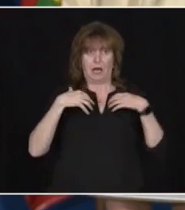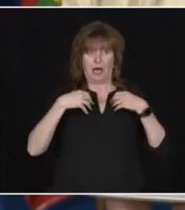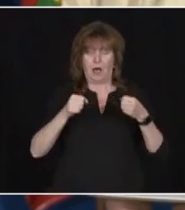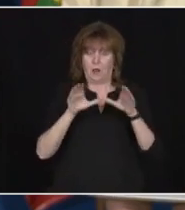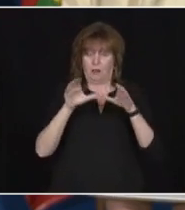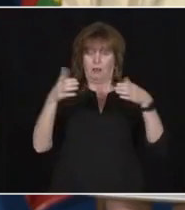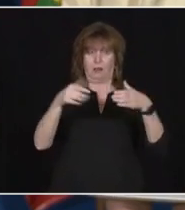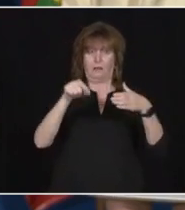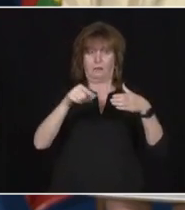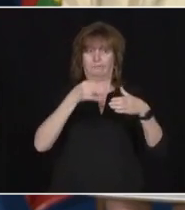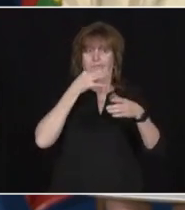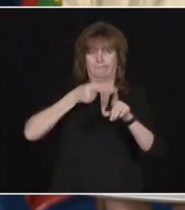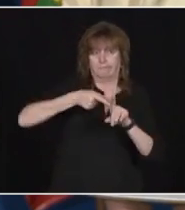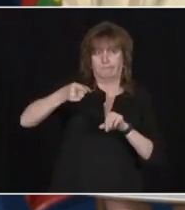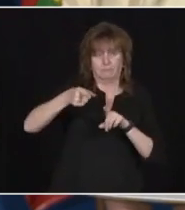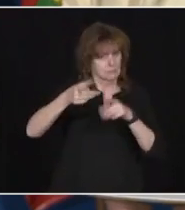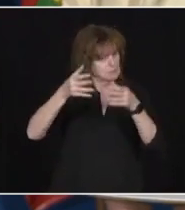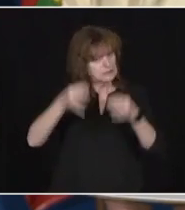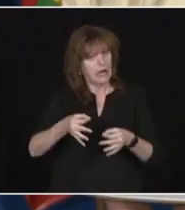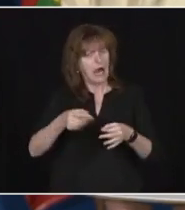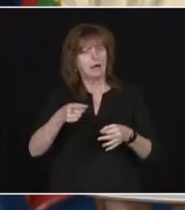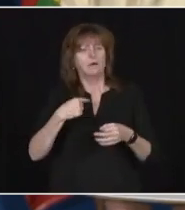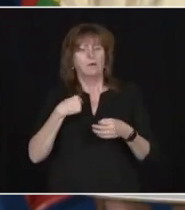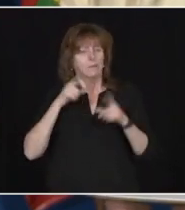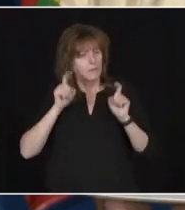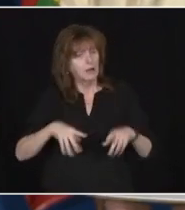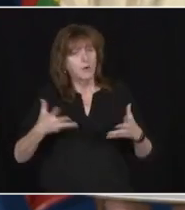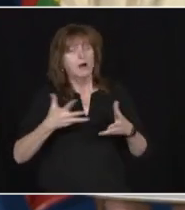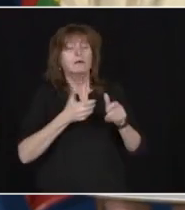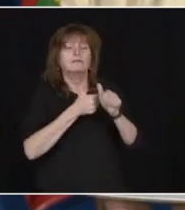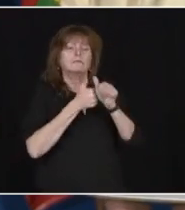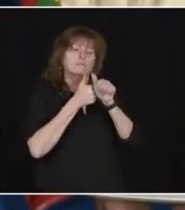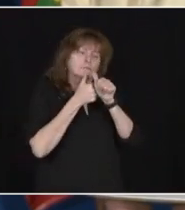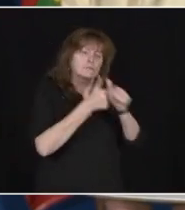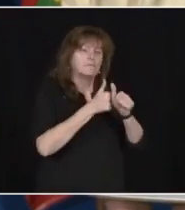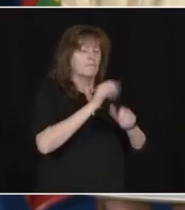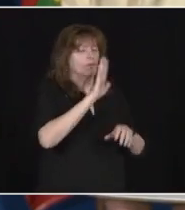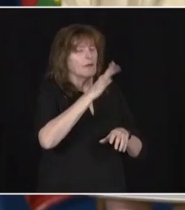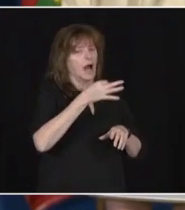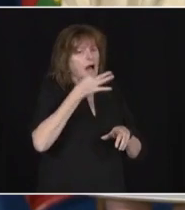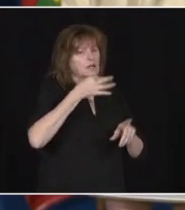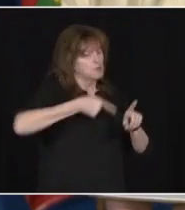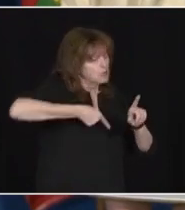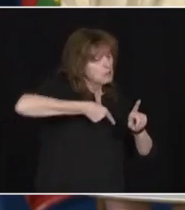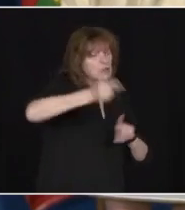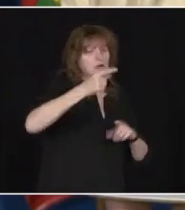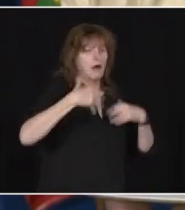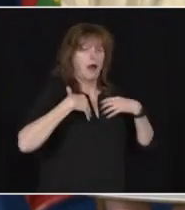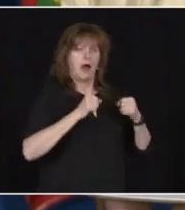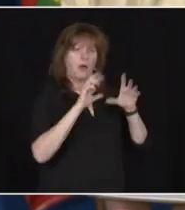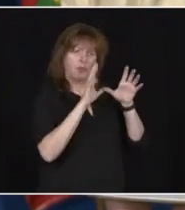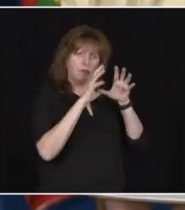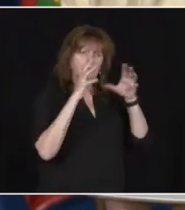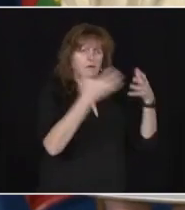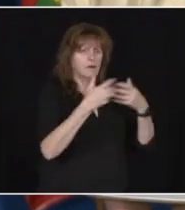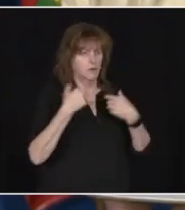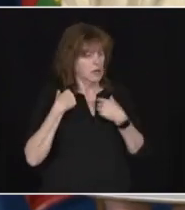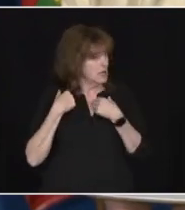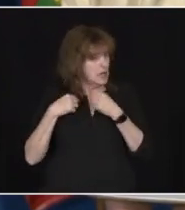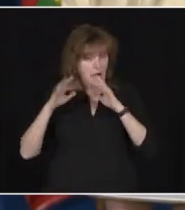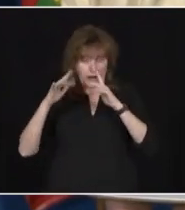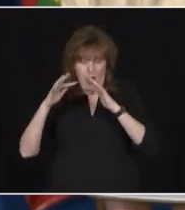to always rely on the health experts. So we debated this to death, and then we pass it. The last